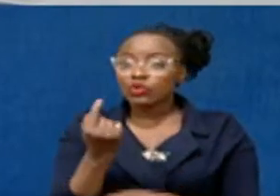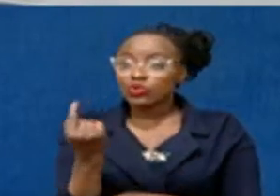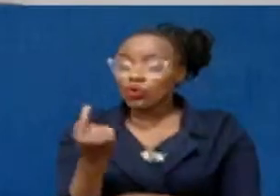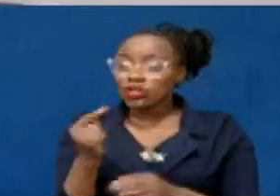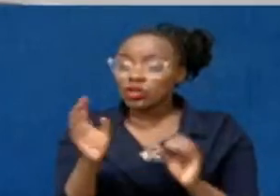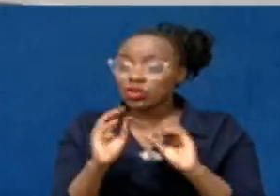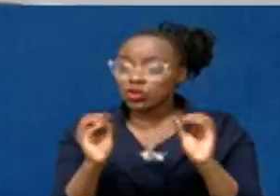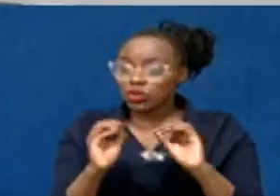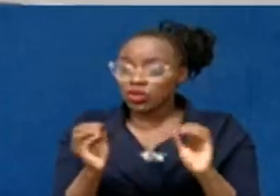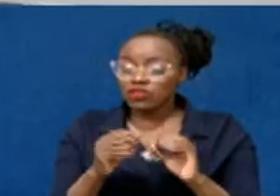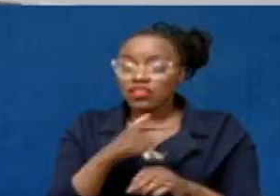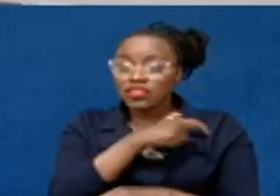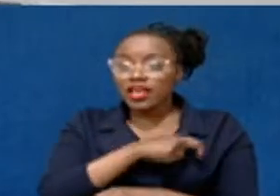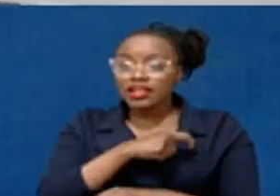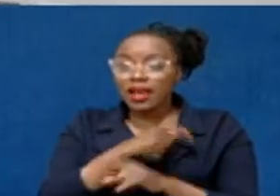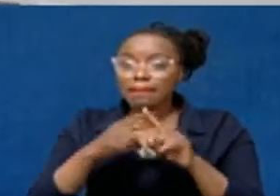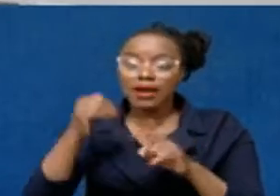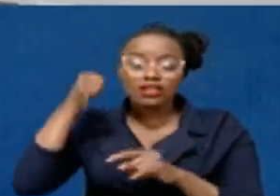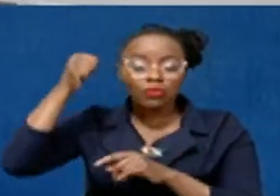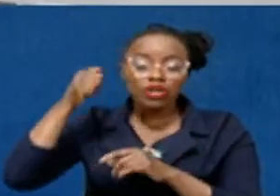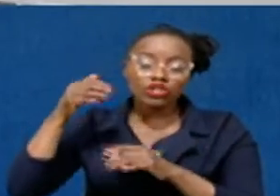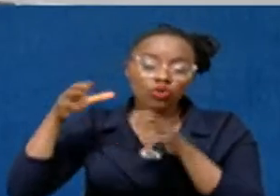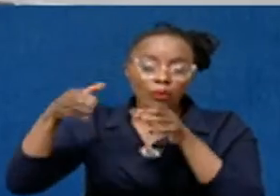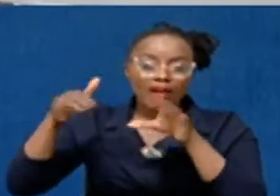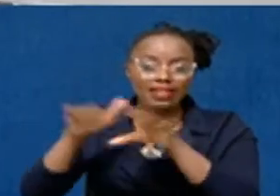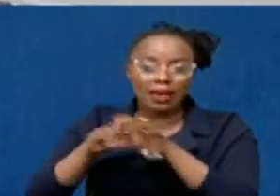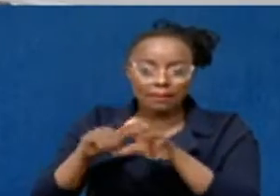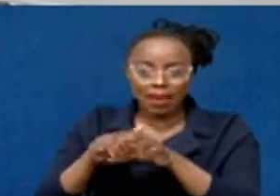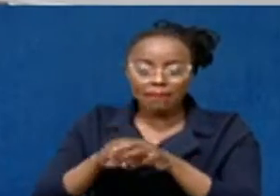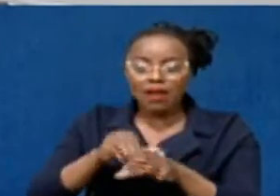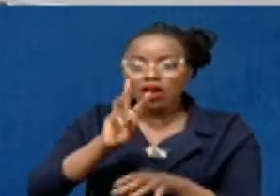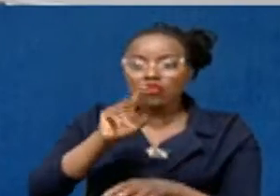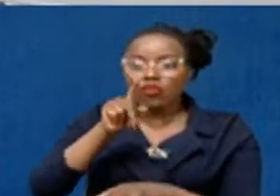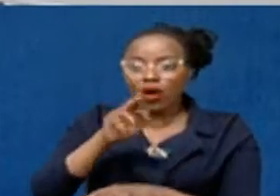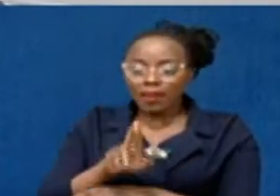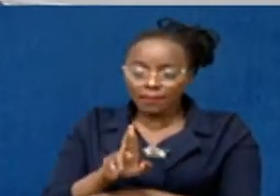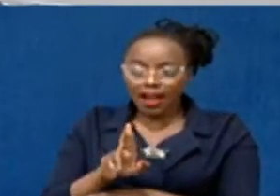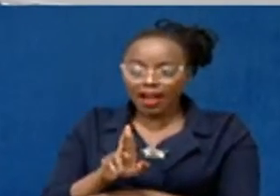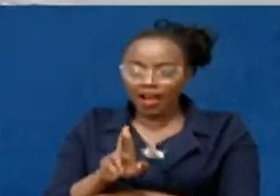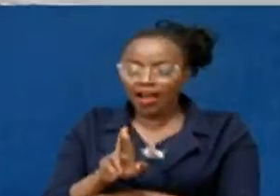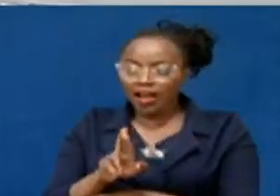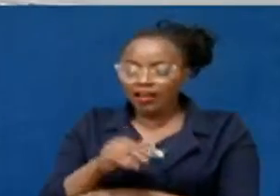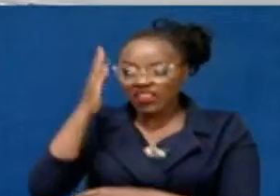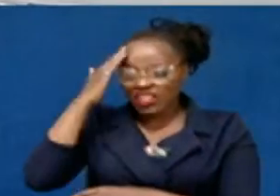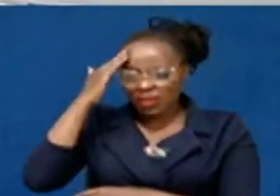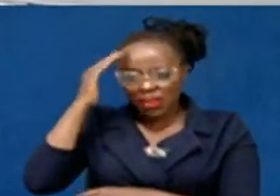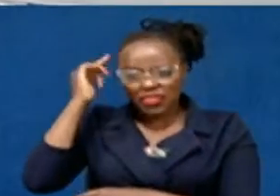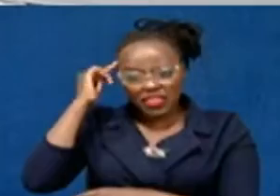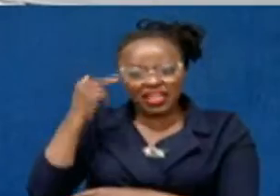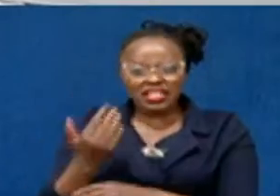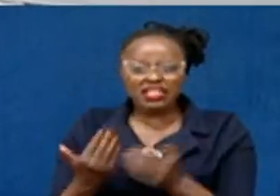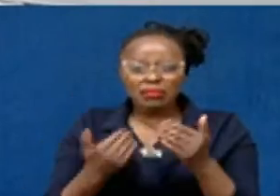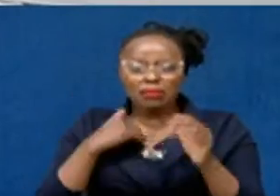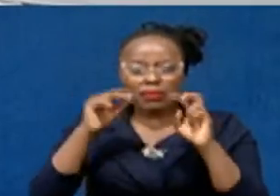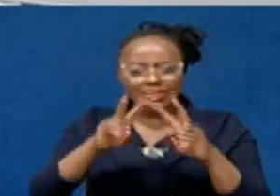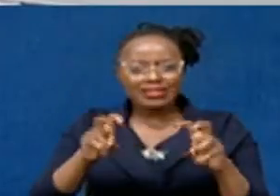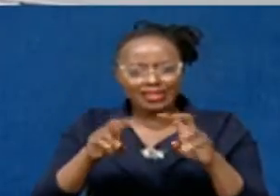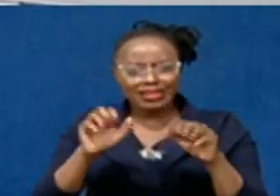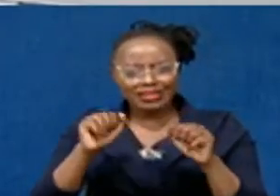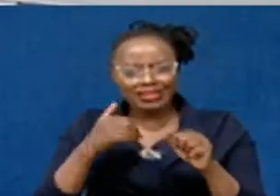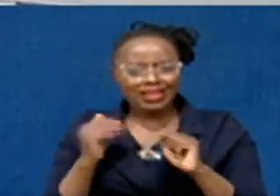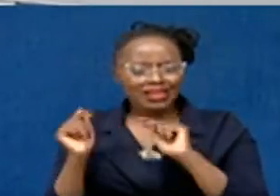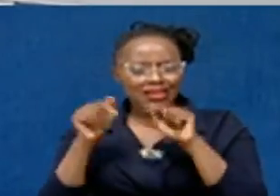just delegates, but party members of card-holding members. And that due diligence perhaps could have checked whether they